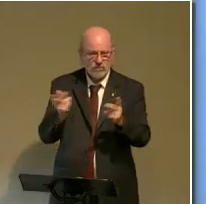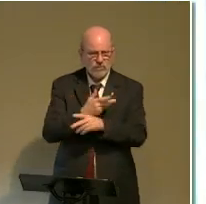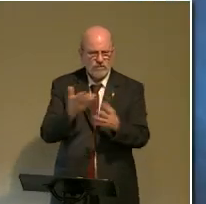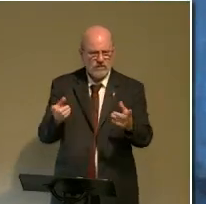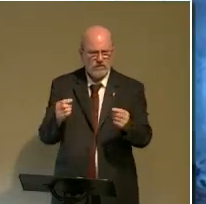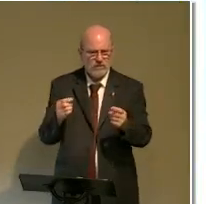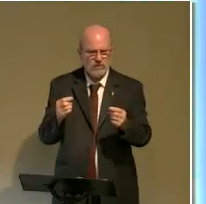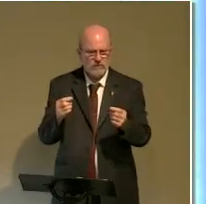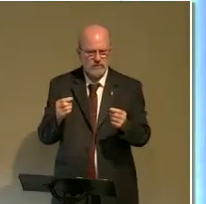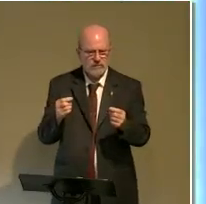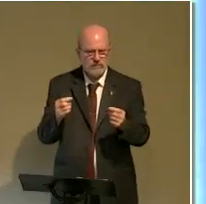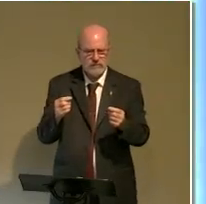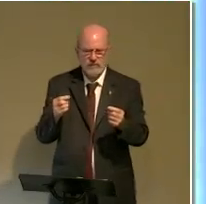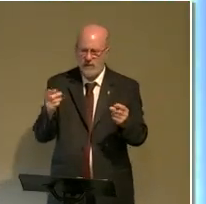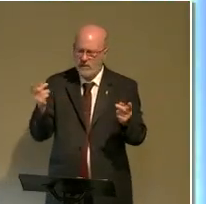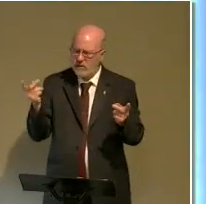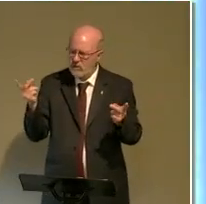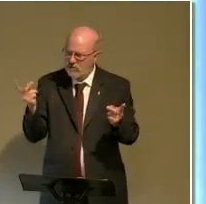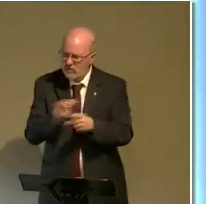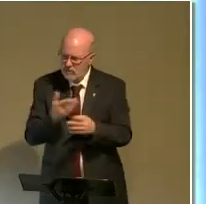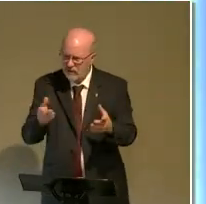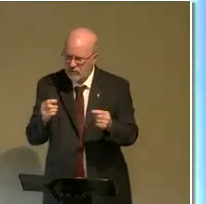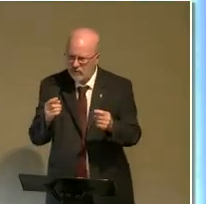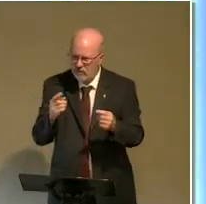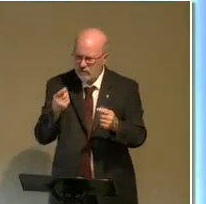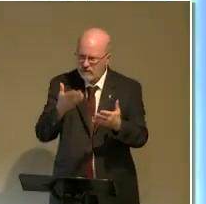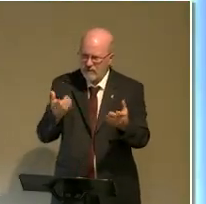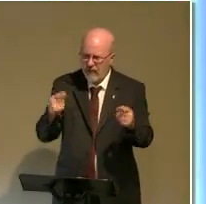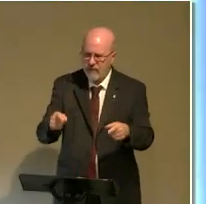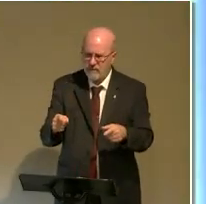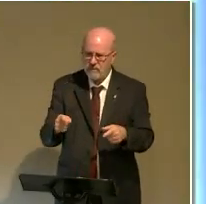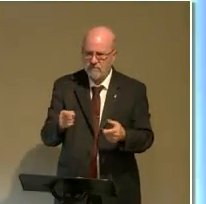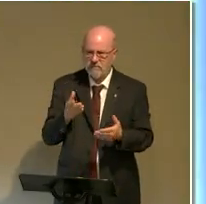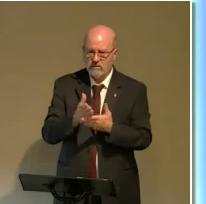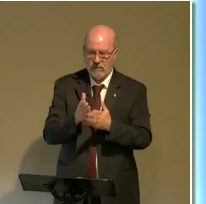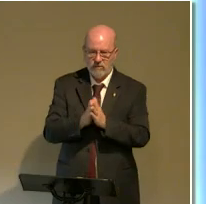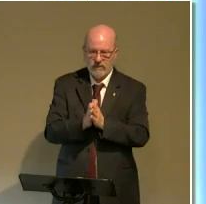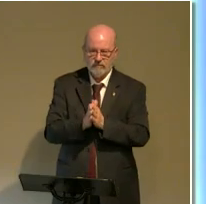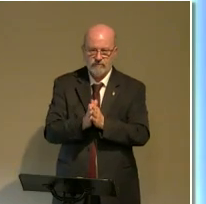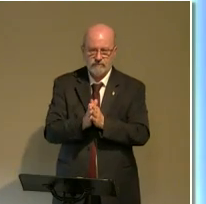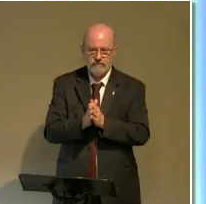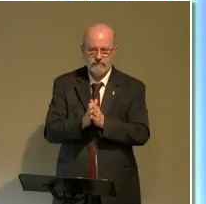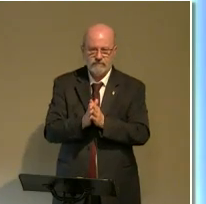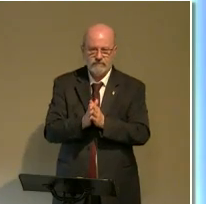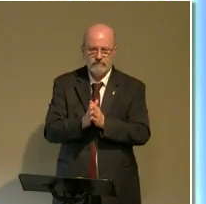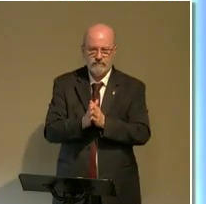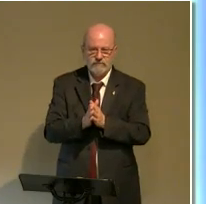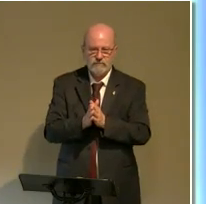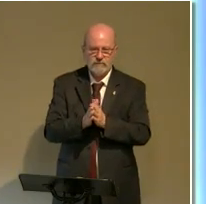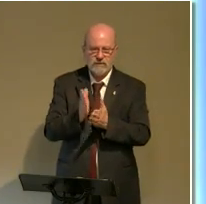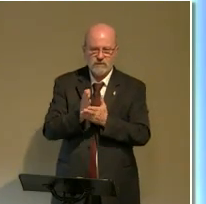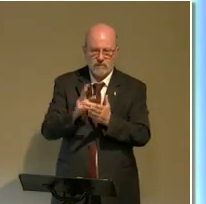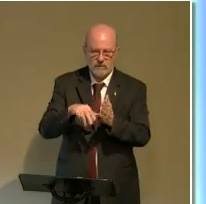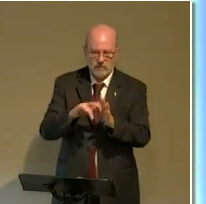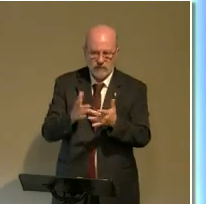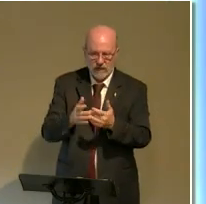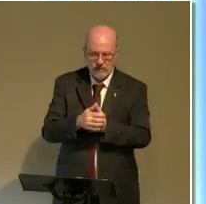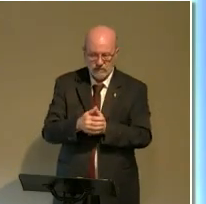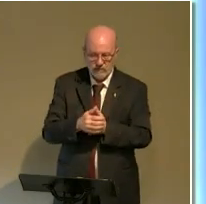do? I'll tell you the worst thing you can do when something happens. Stop praying. Stop reading your